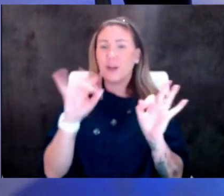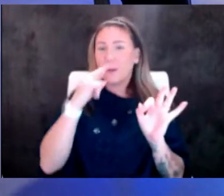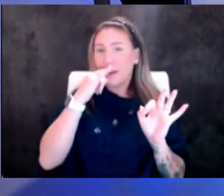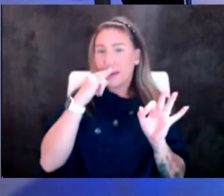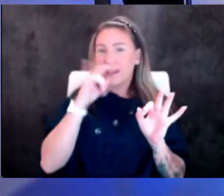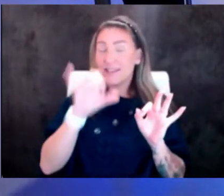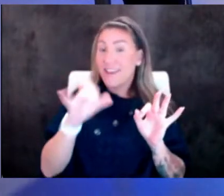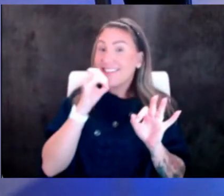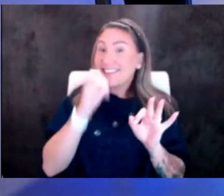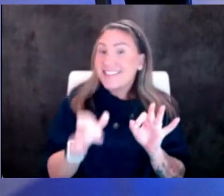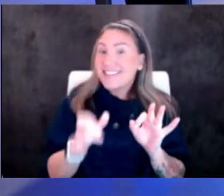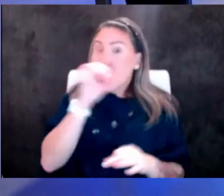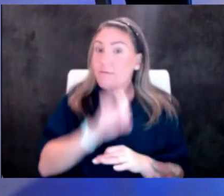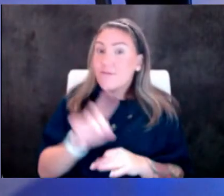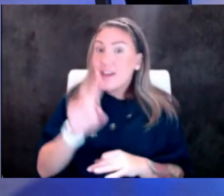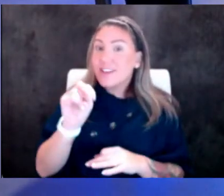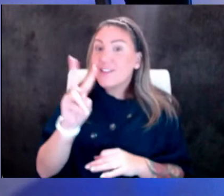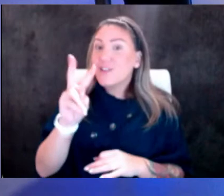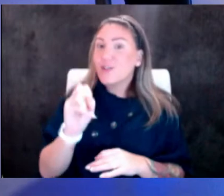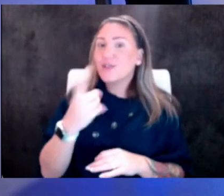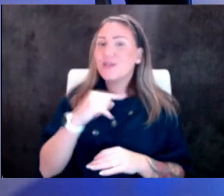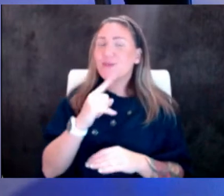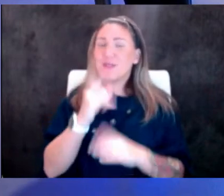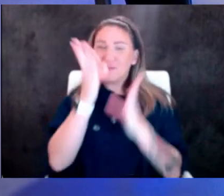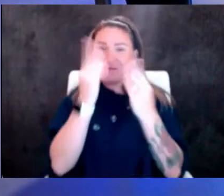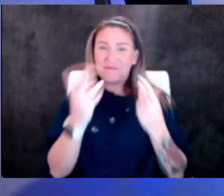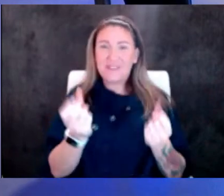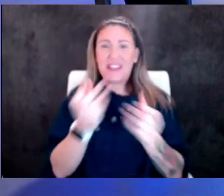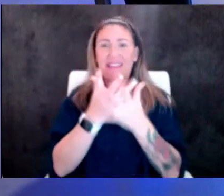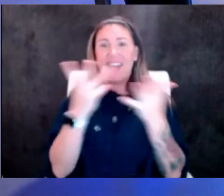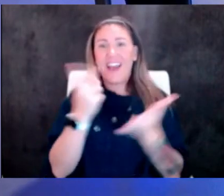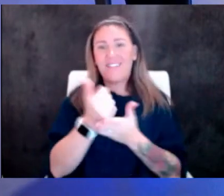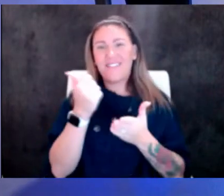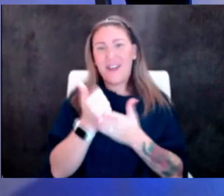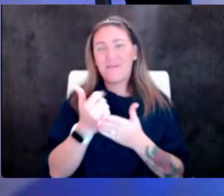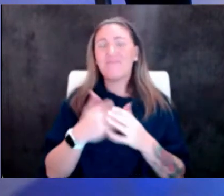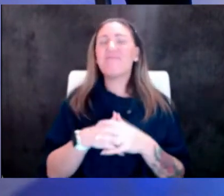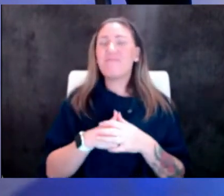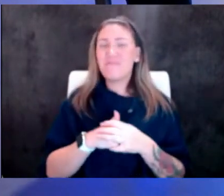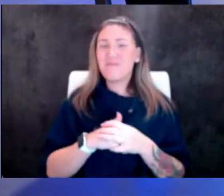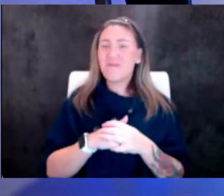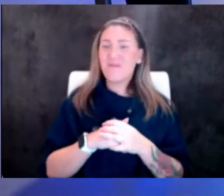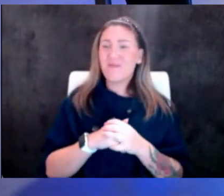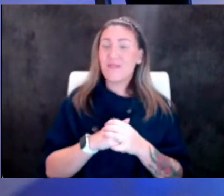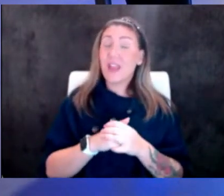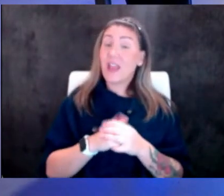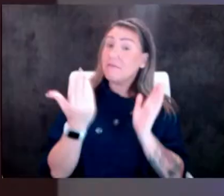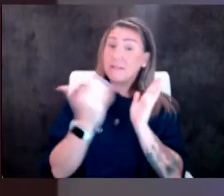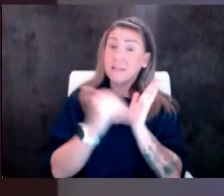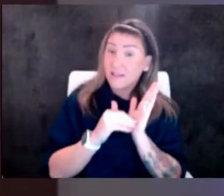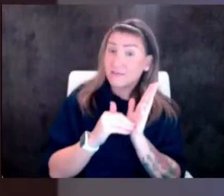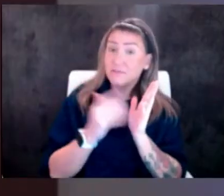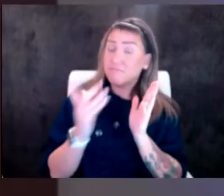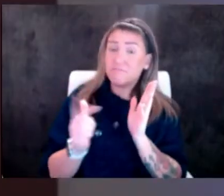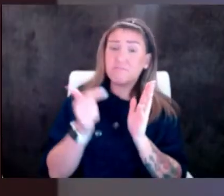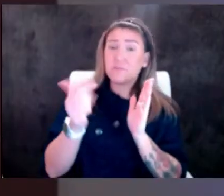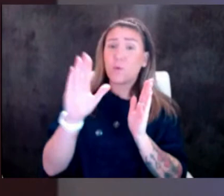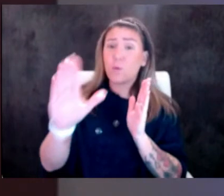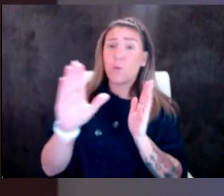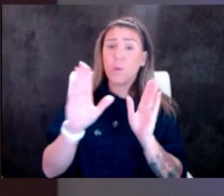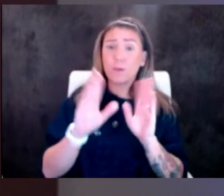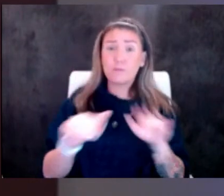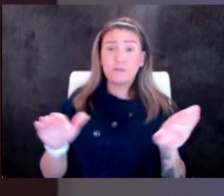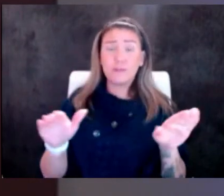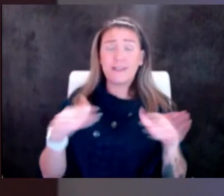that's No, good. we share a lot of great tips. So. All right, Dr. Lauer. Again, just keep talking with your child's healthcare